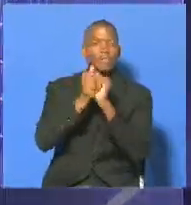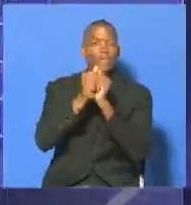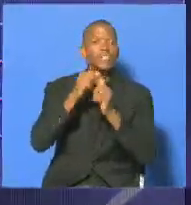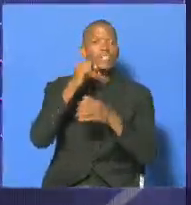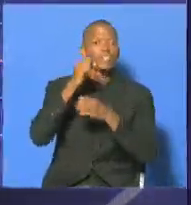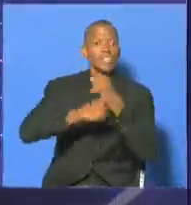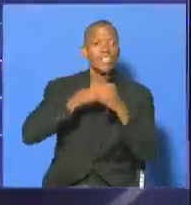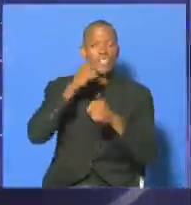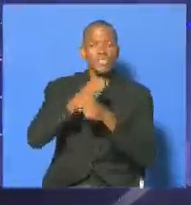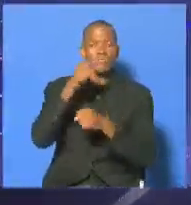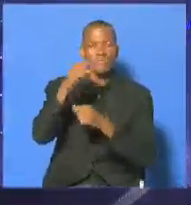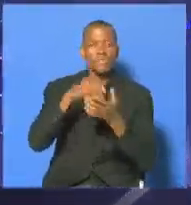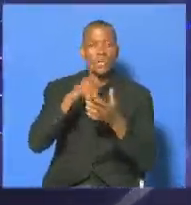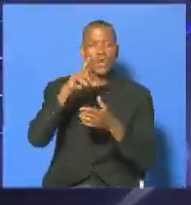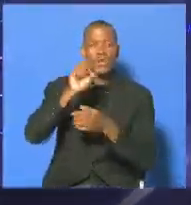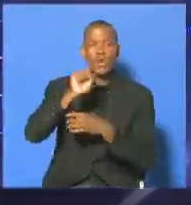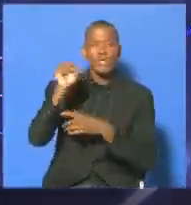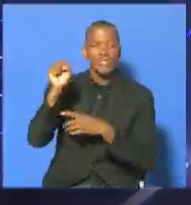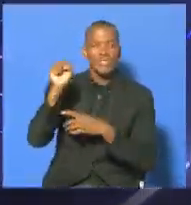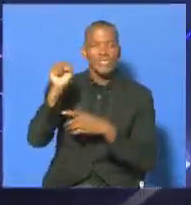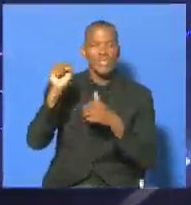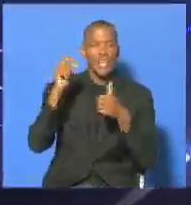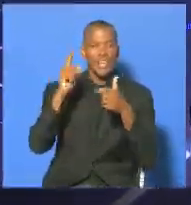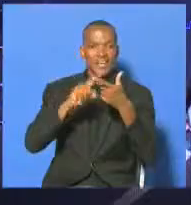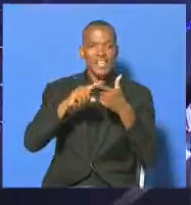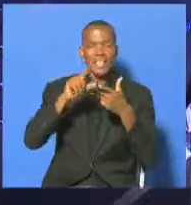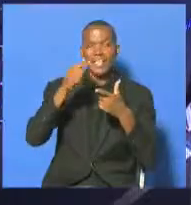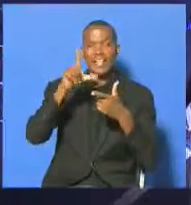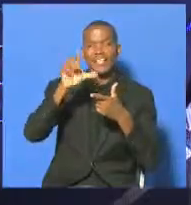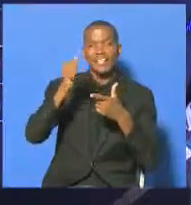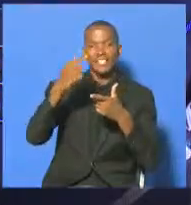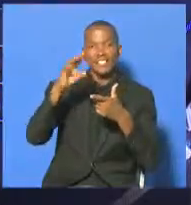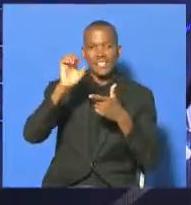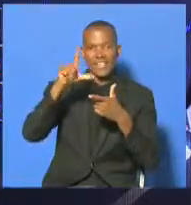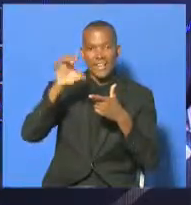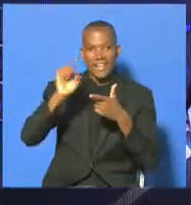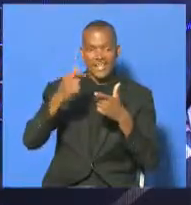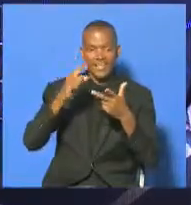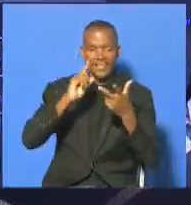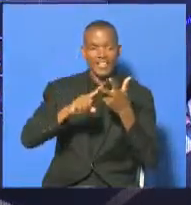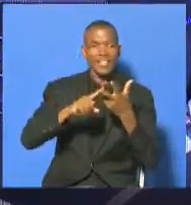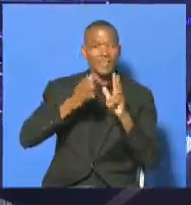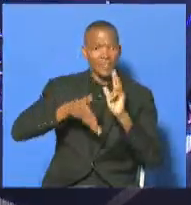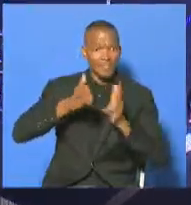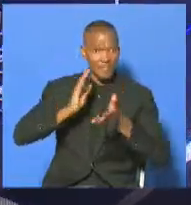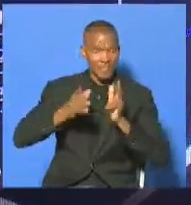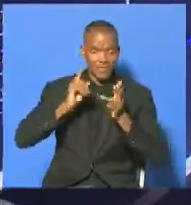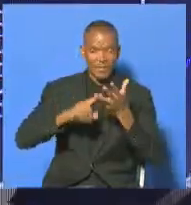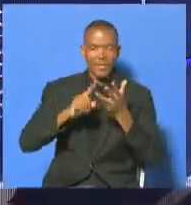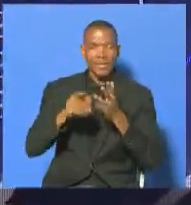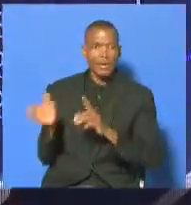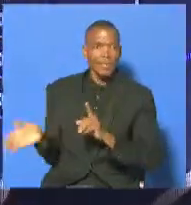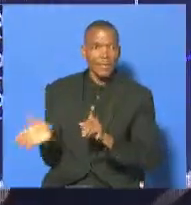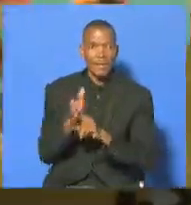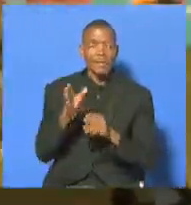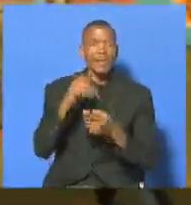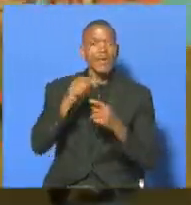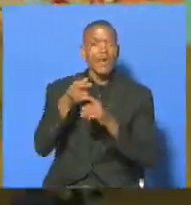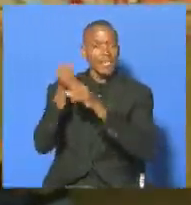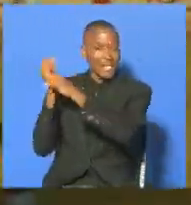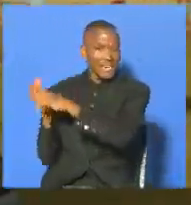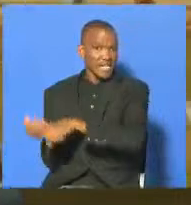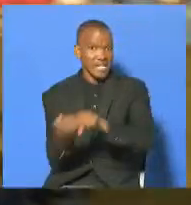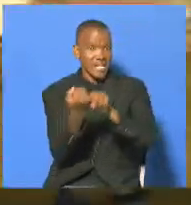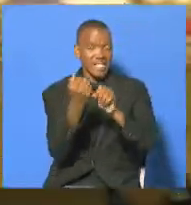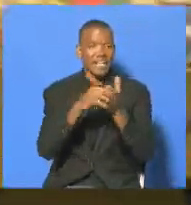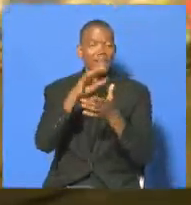Year nominees are Ross Branch of Motorsport, Litsile Teboho of Athletics, and Karabo Motlhanga of Cricket, while the Sportswoman of the